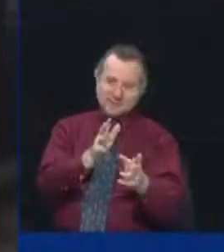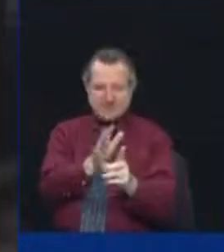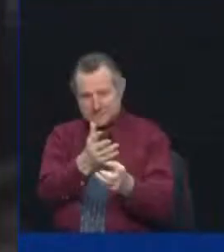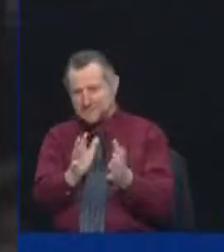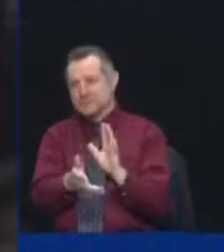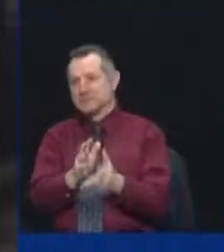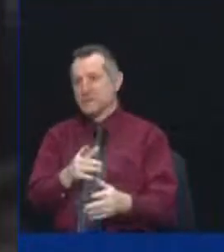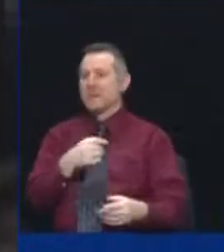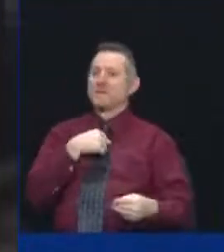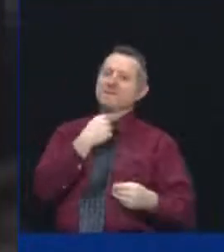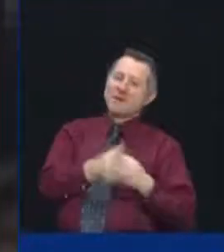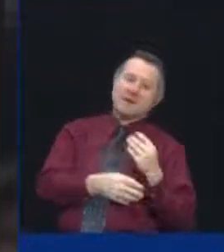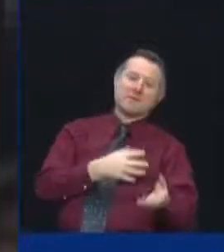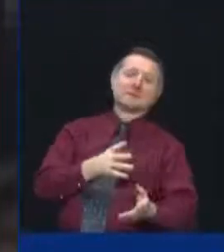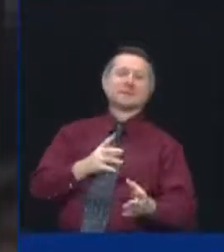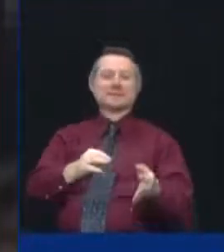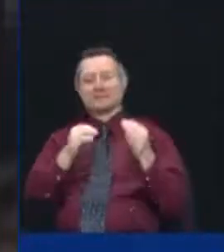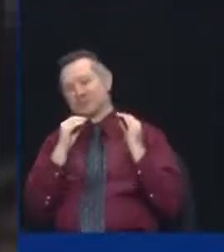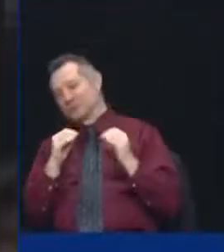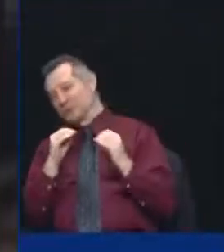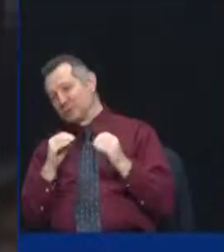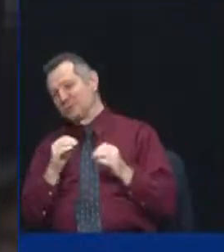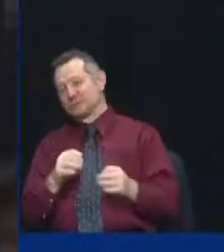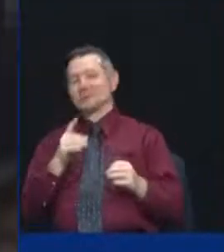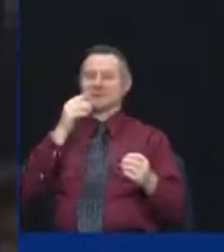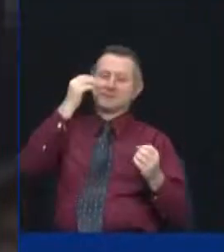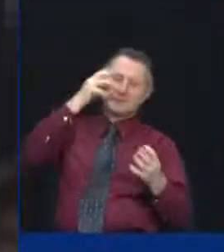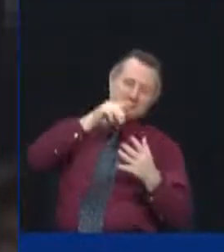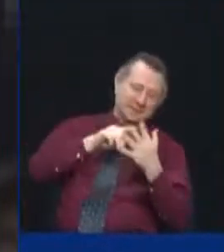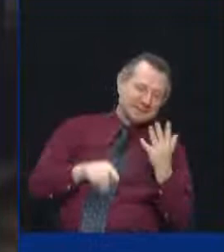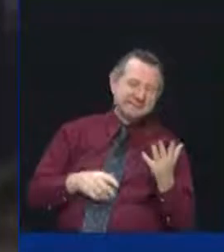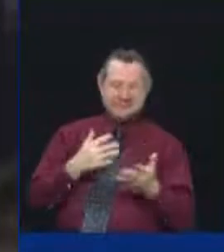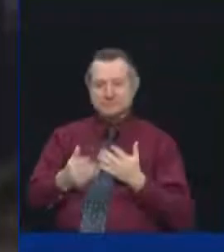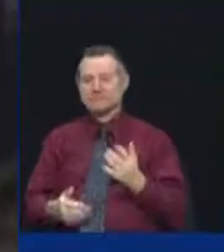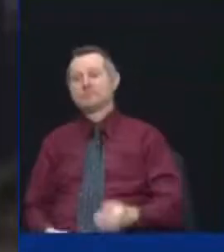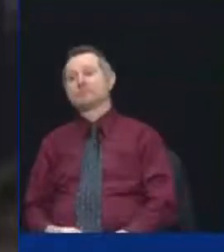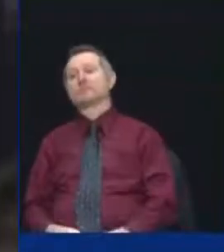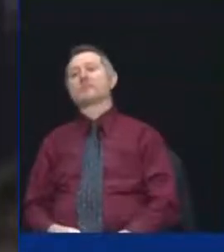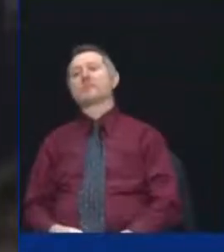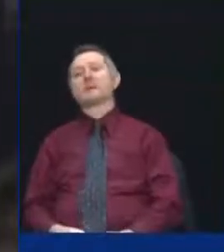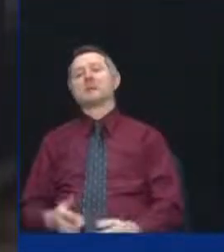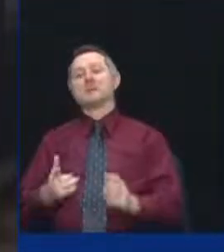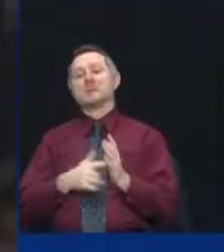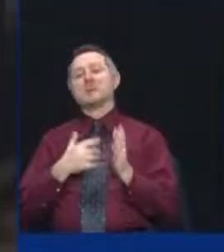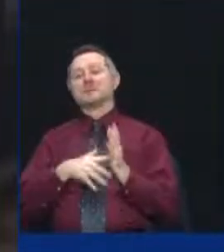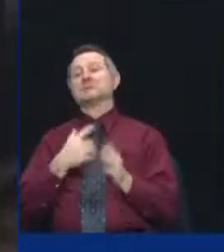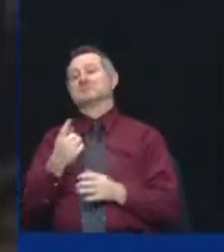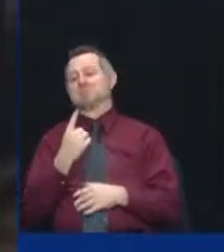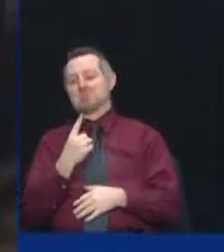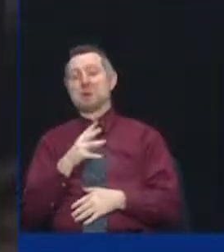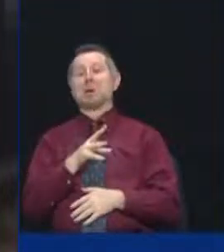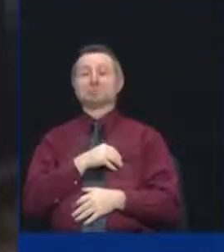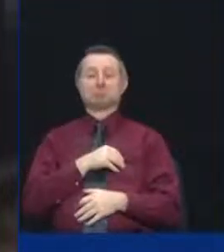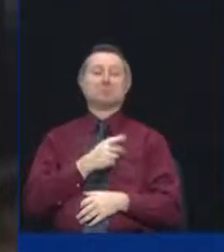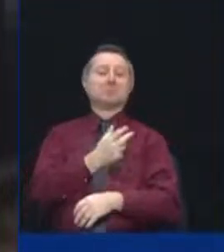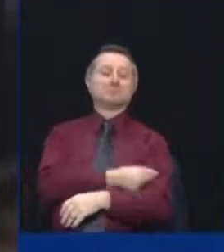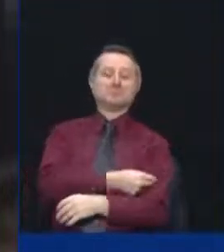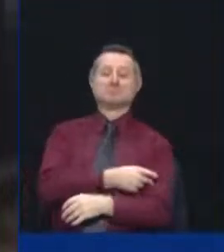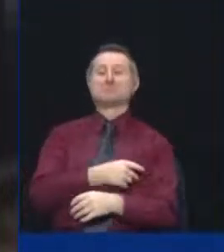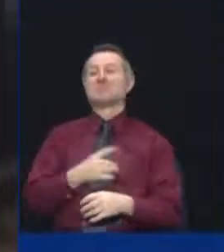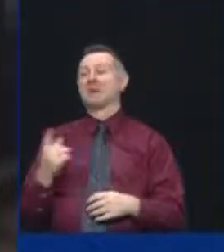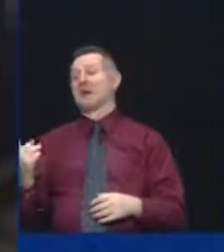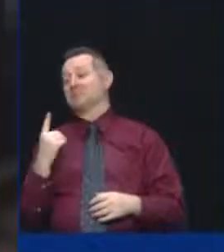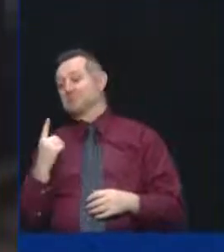provide education, and as time passes, we get one or two more, every few days.